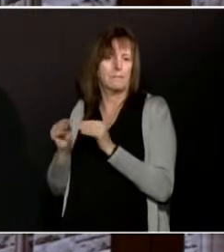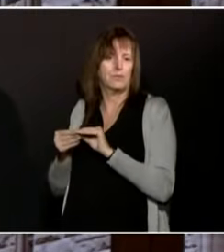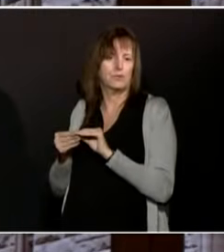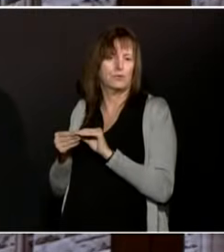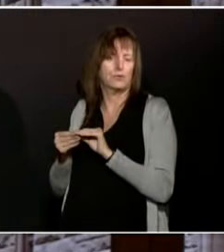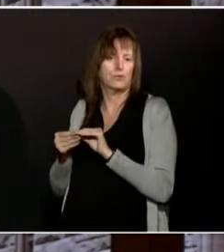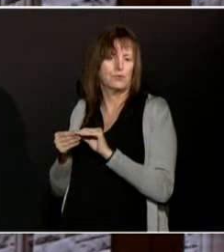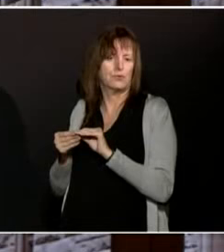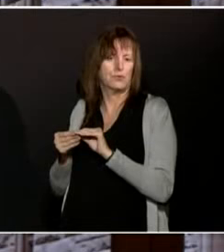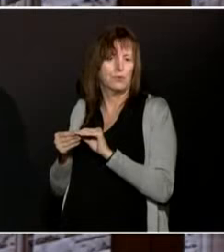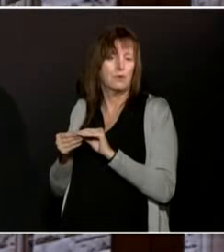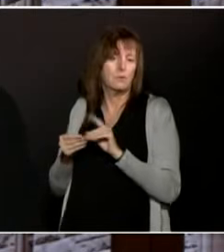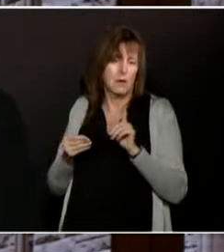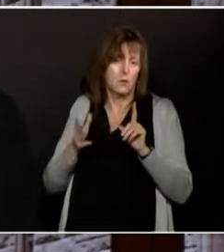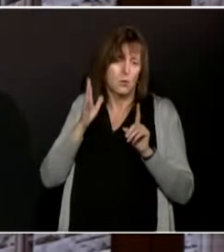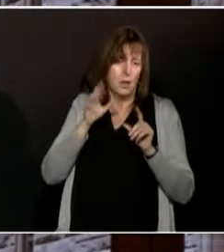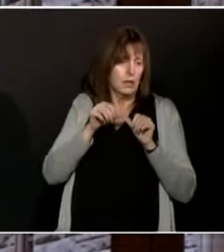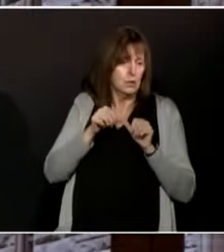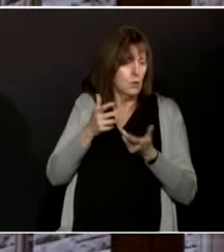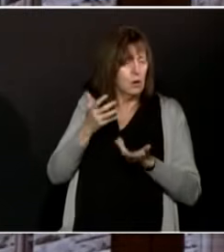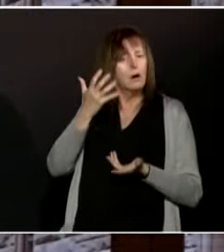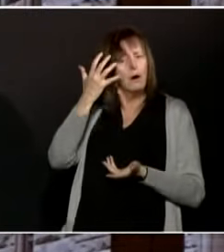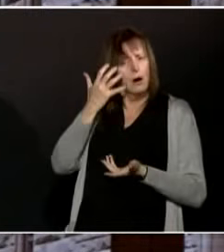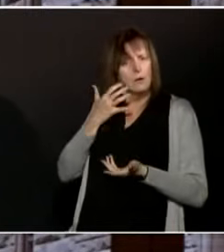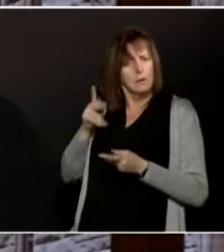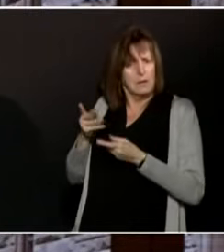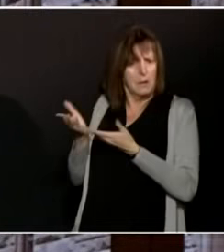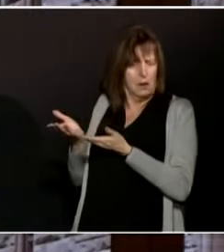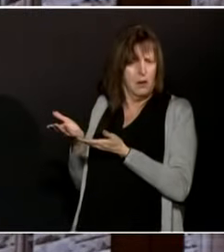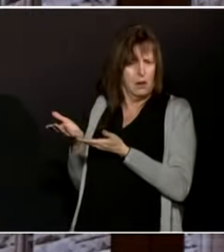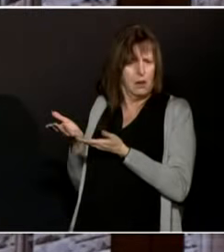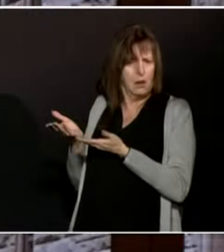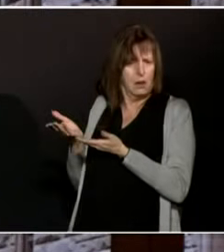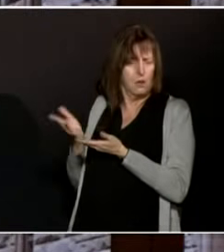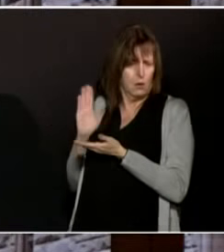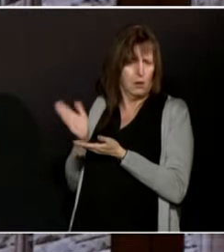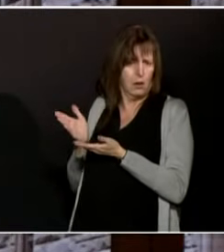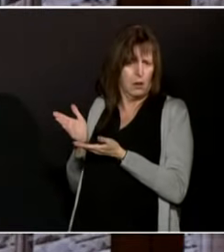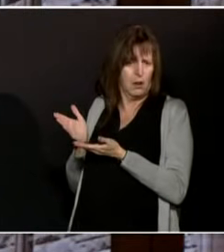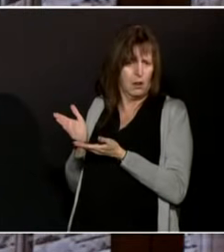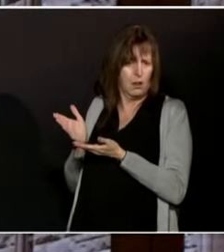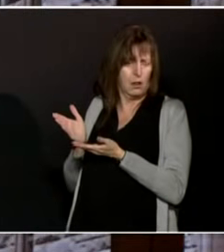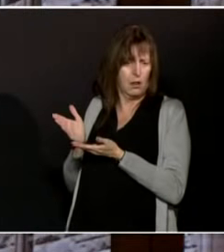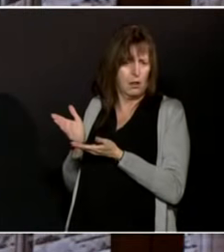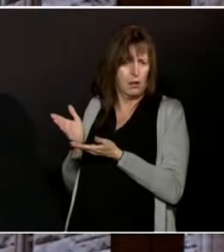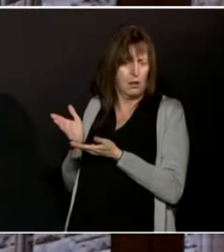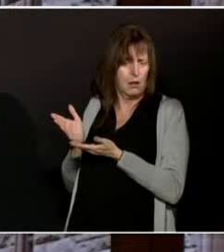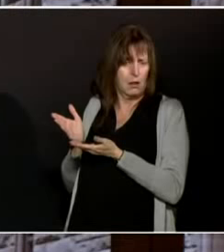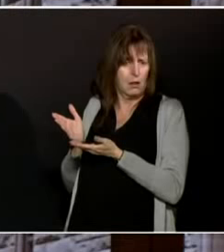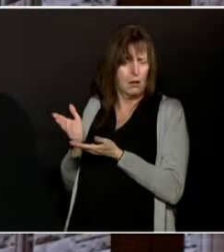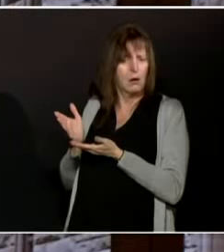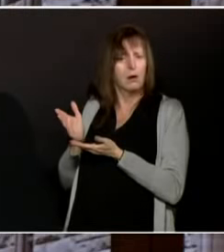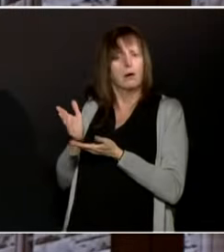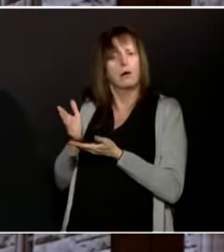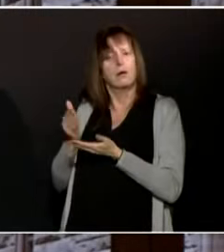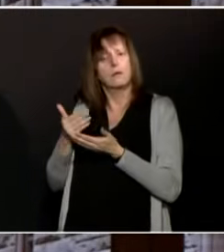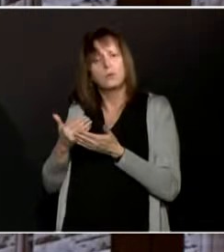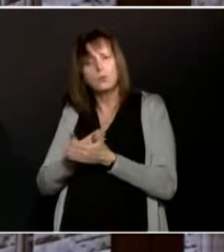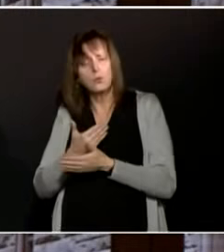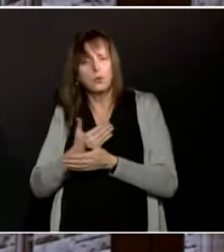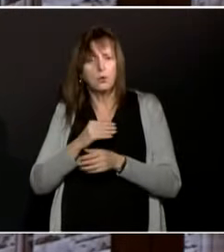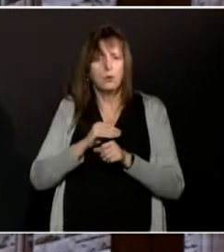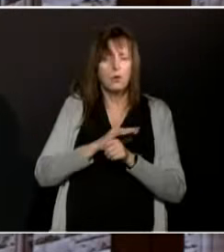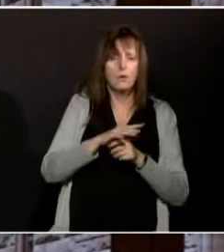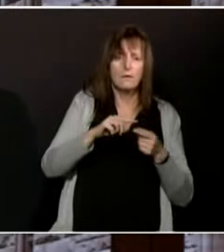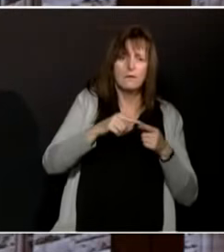hospitalizations. And those hospitalizations, as Dr. Brown's alluded to, with the new variants, there's going to be a higher mortality rate than with the old one.